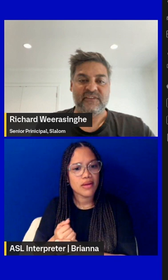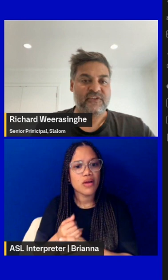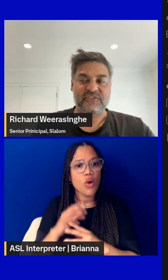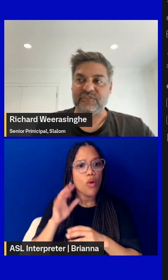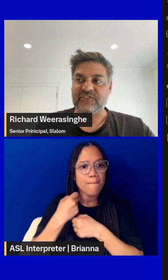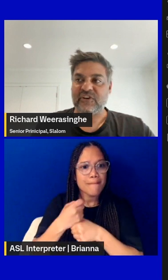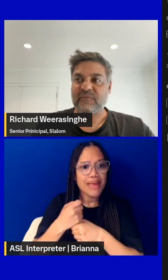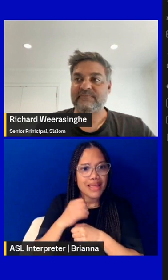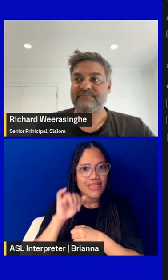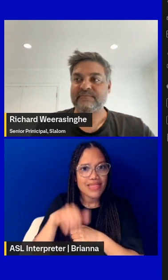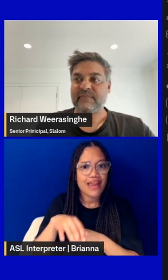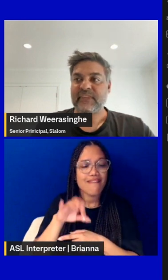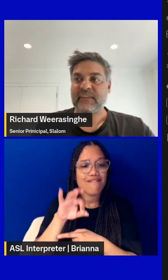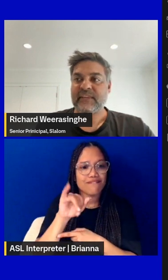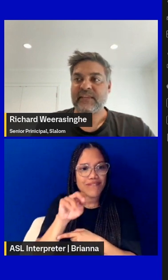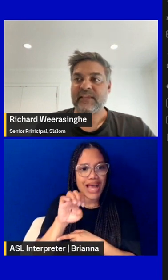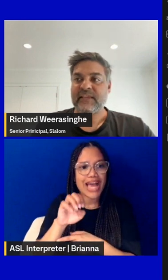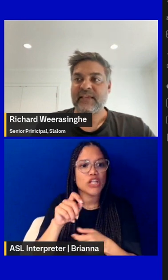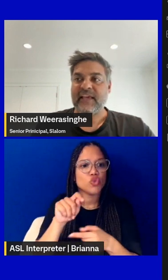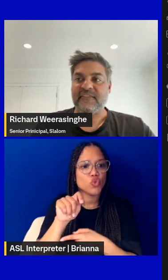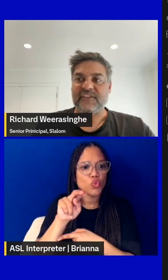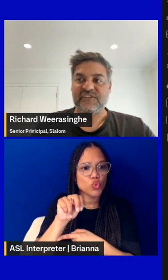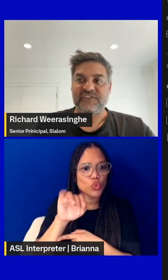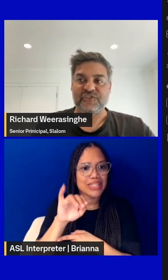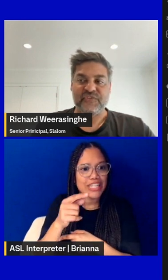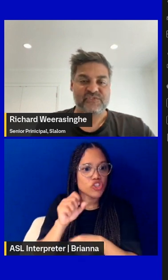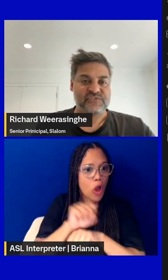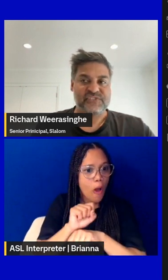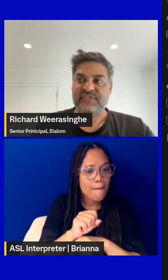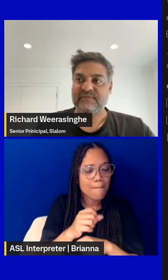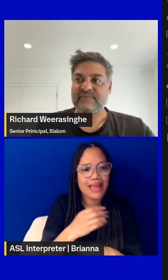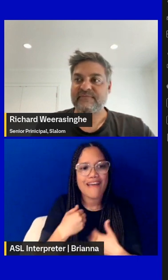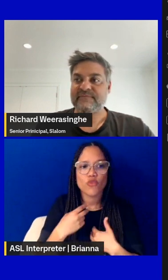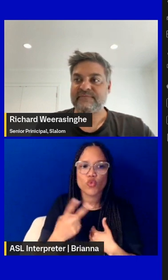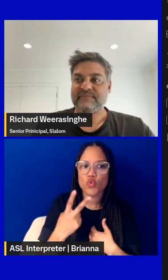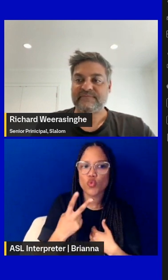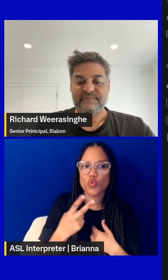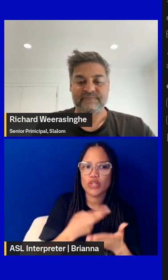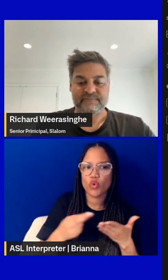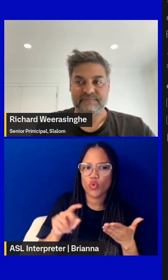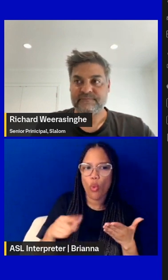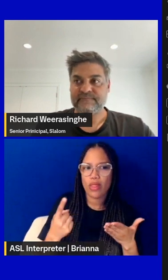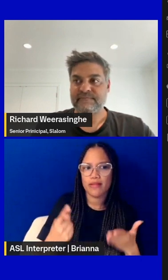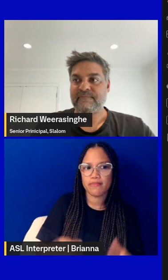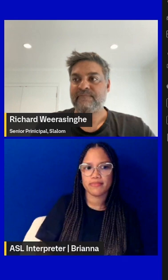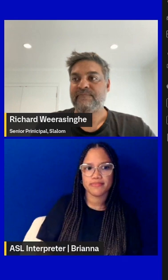create the file tuning job, and there's only 2 resources.